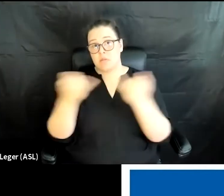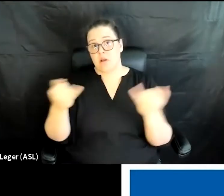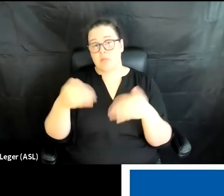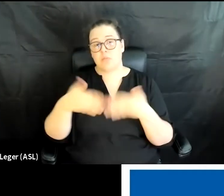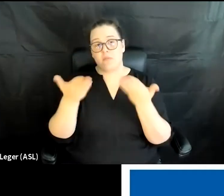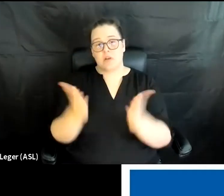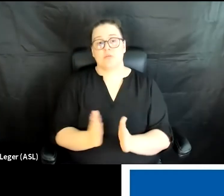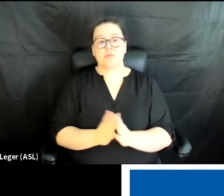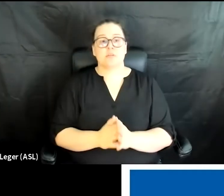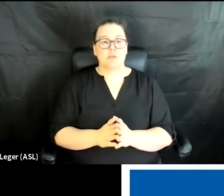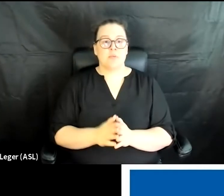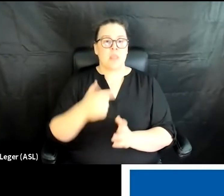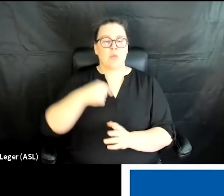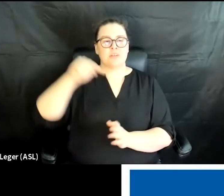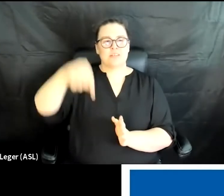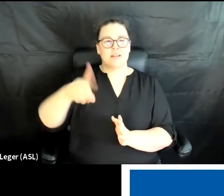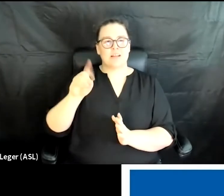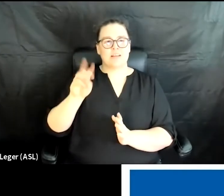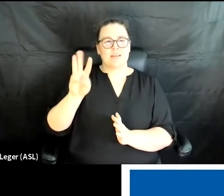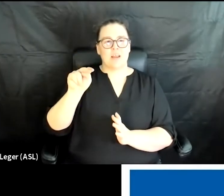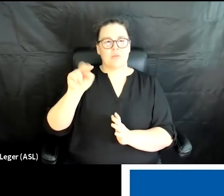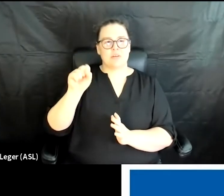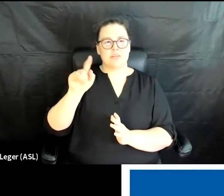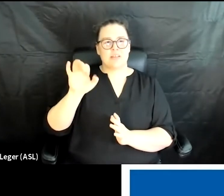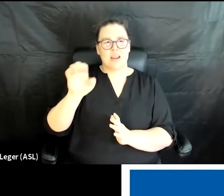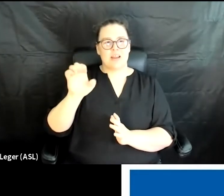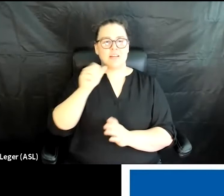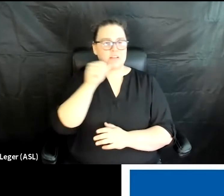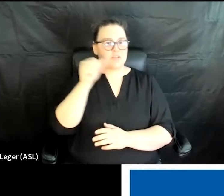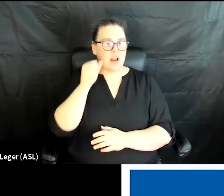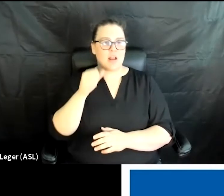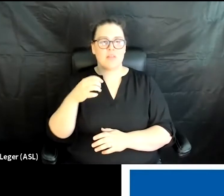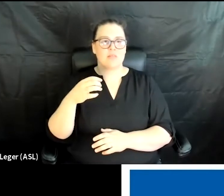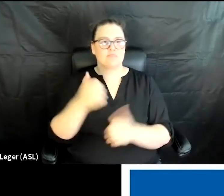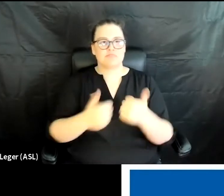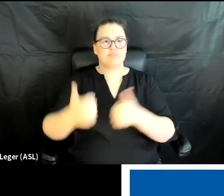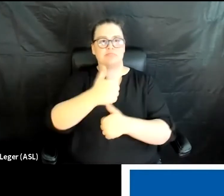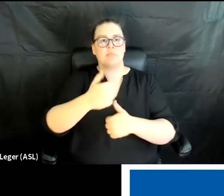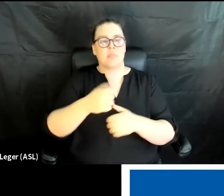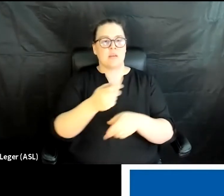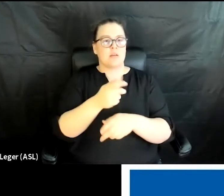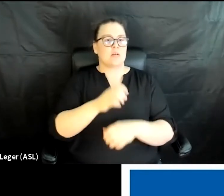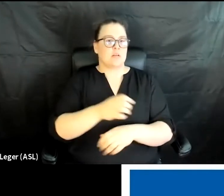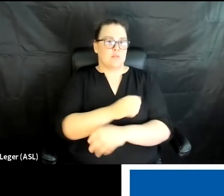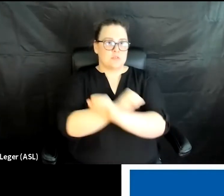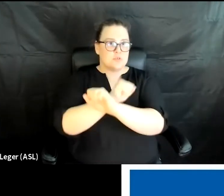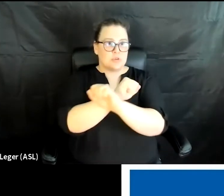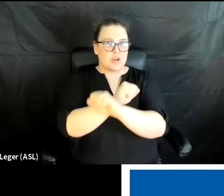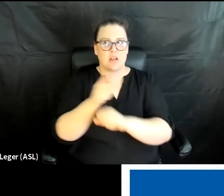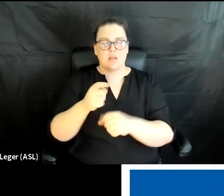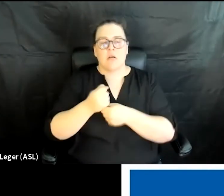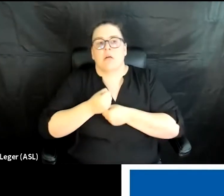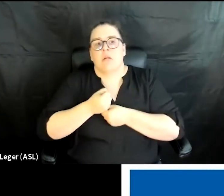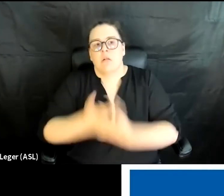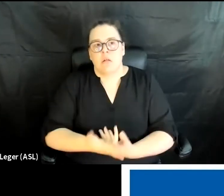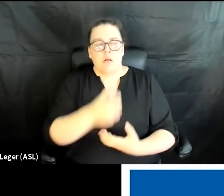yesterday, and the head of security at Downstate is a great guy, and I have stopped to chat with him. He's exhausted. He hasn't had a vacation